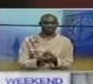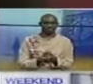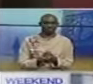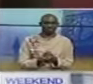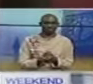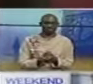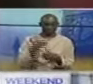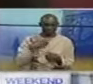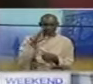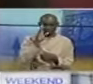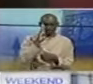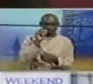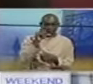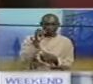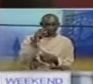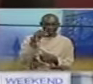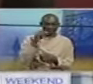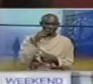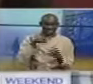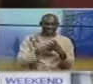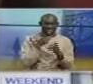On blogging, I think I started